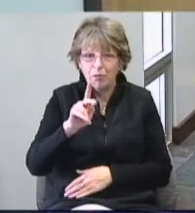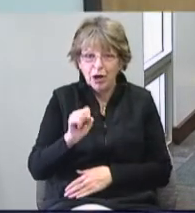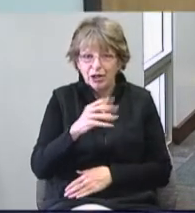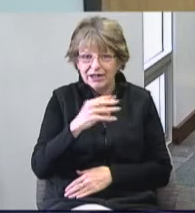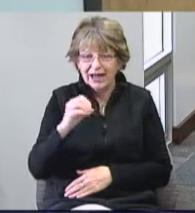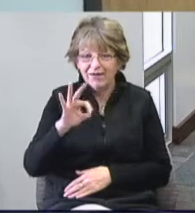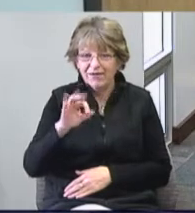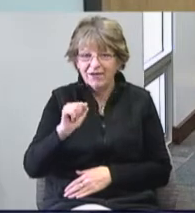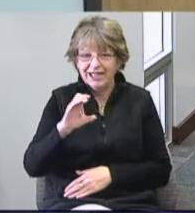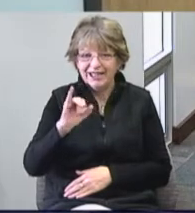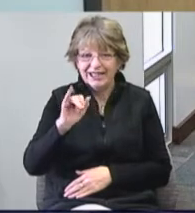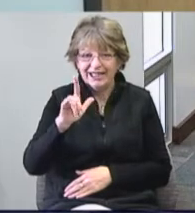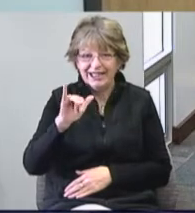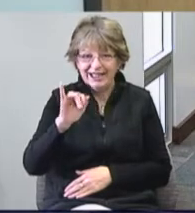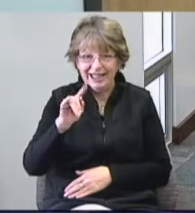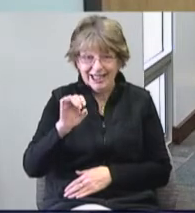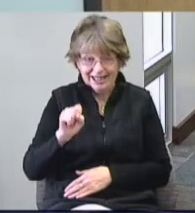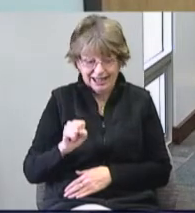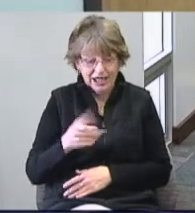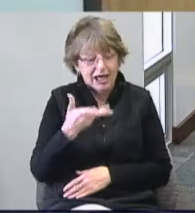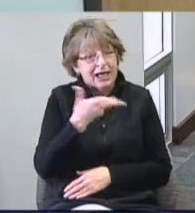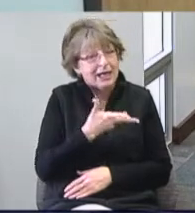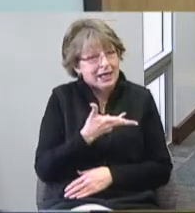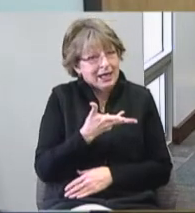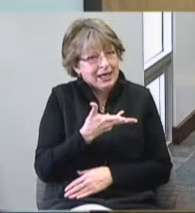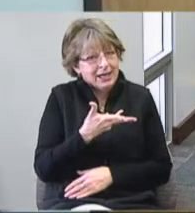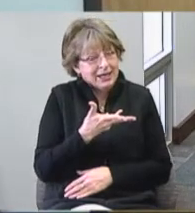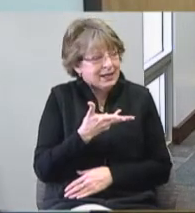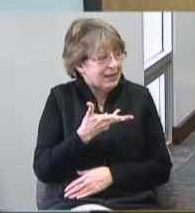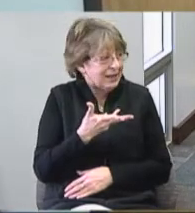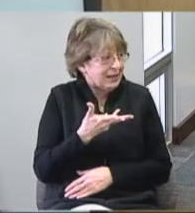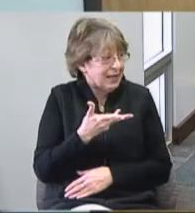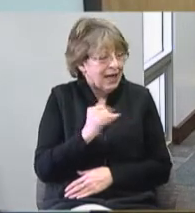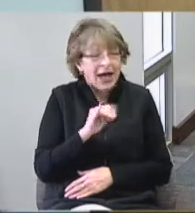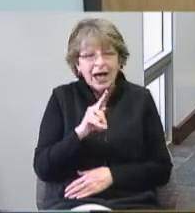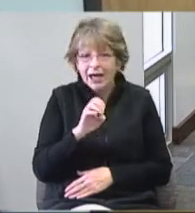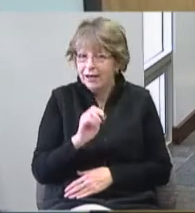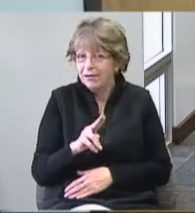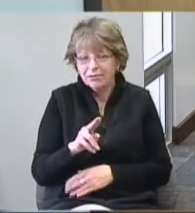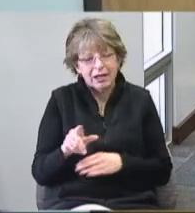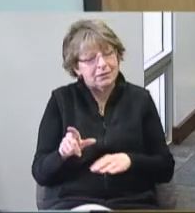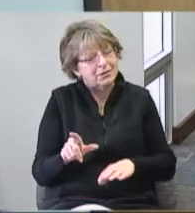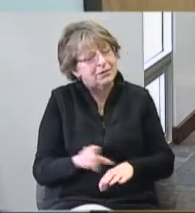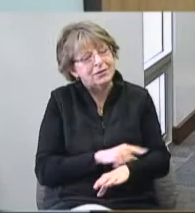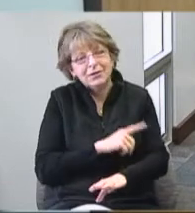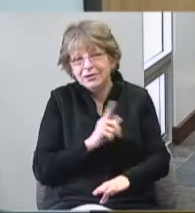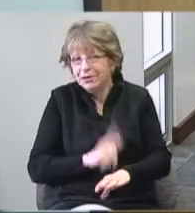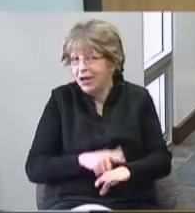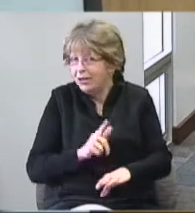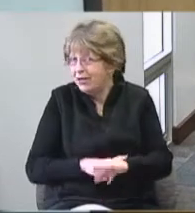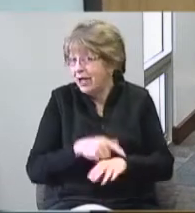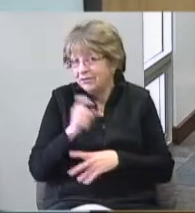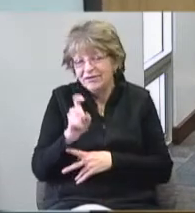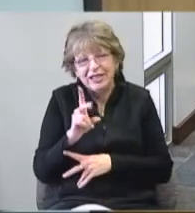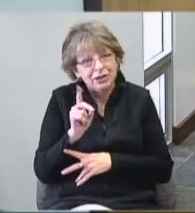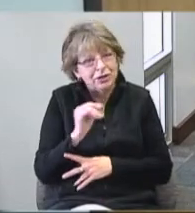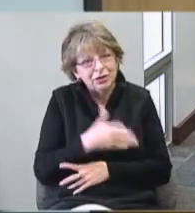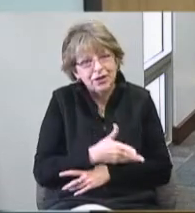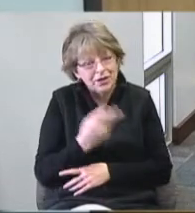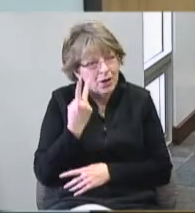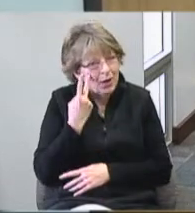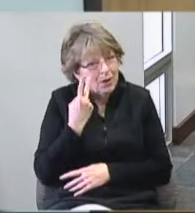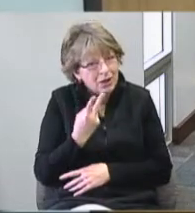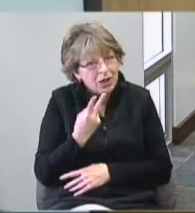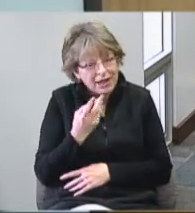This item really has been long overdue in my opinion. We're looking at a